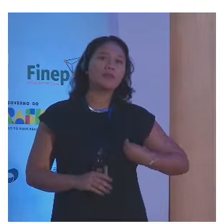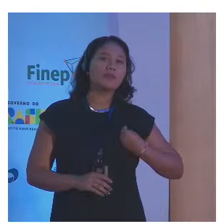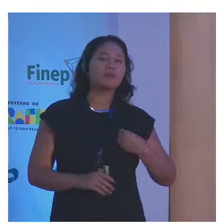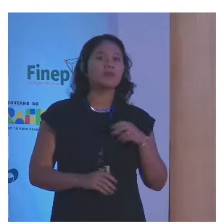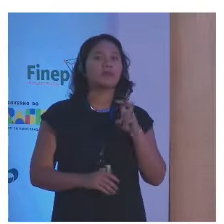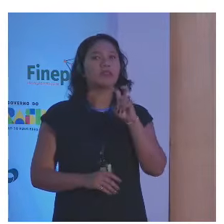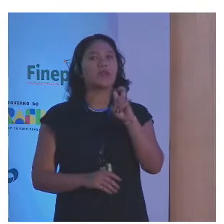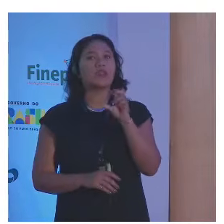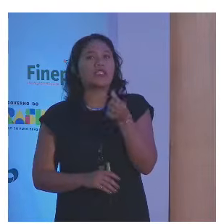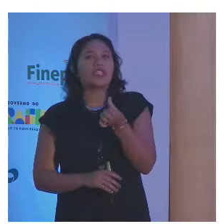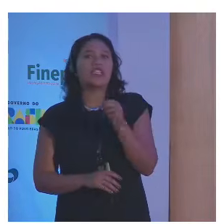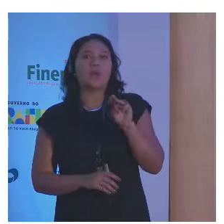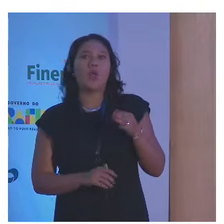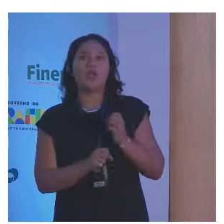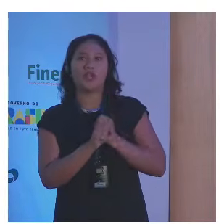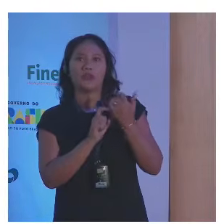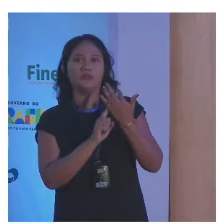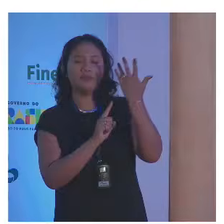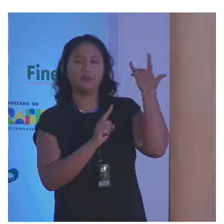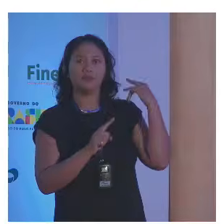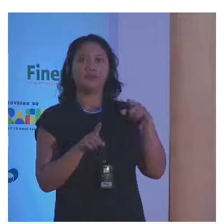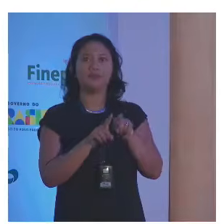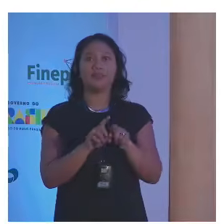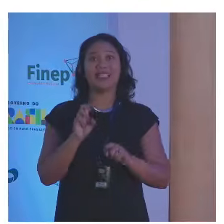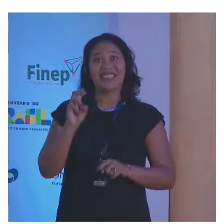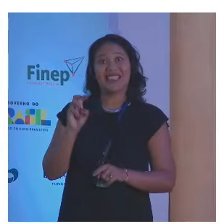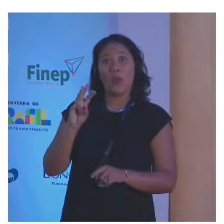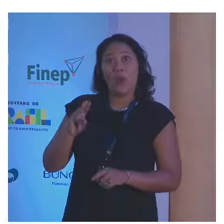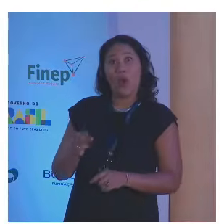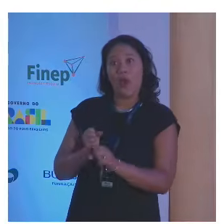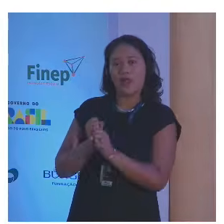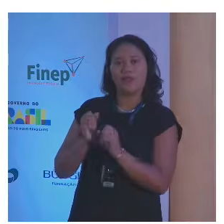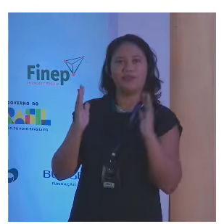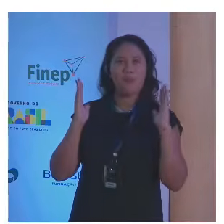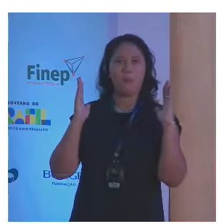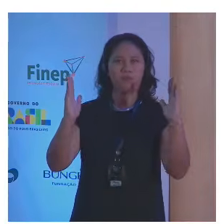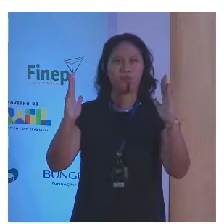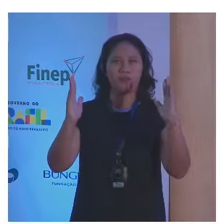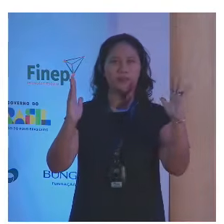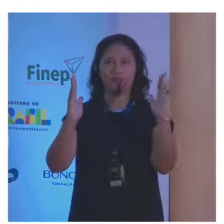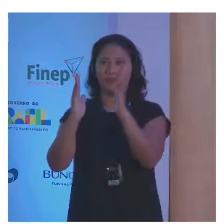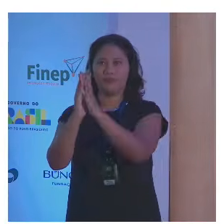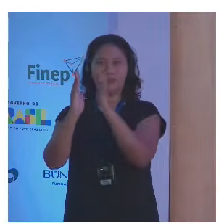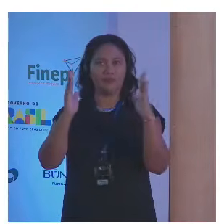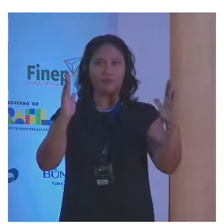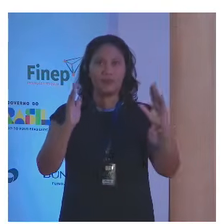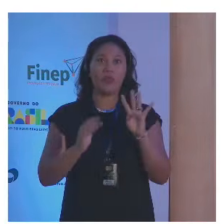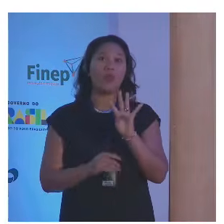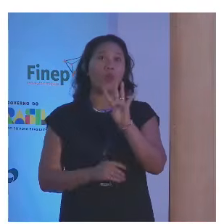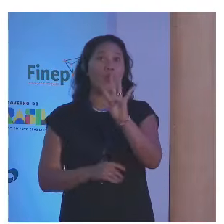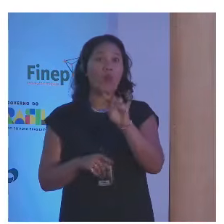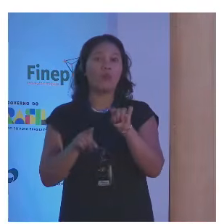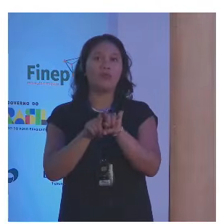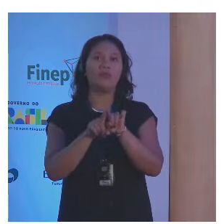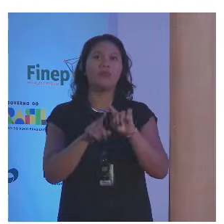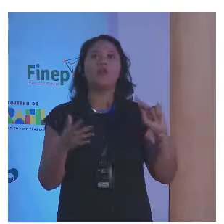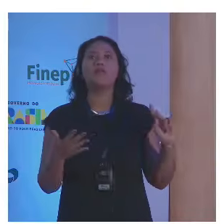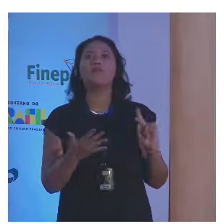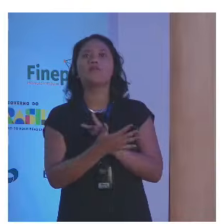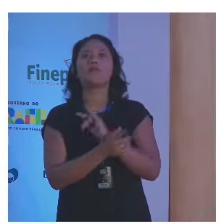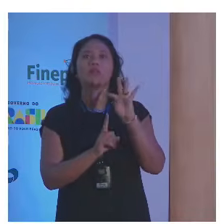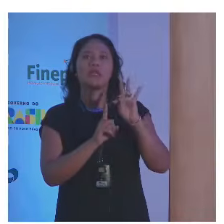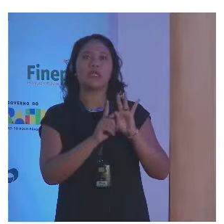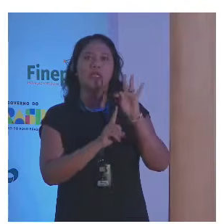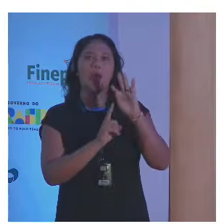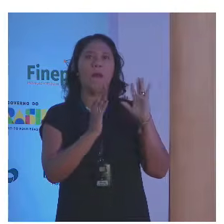years ago to about 5 million years ago had 4 amazing temperature